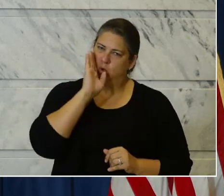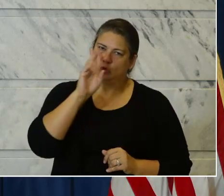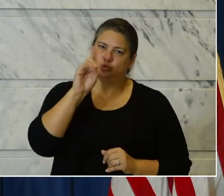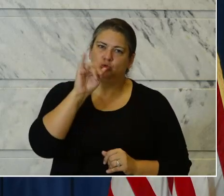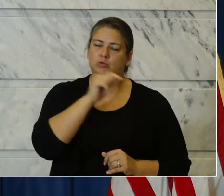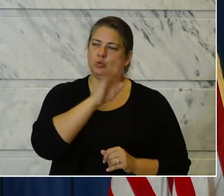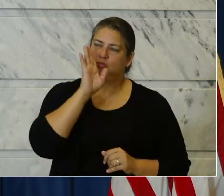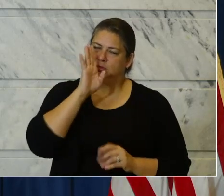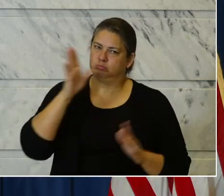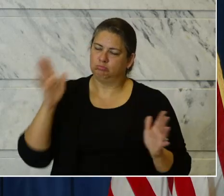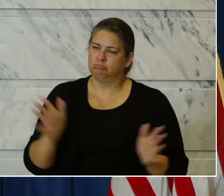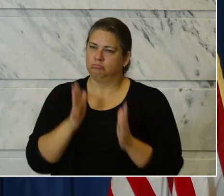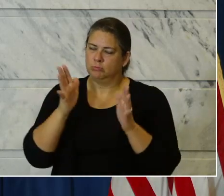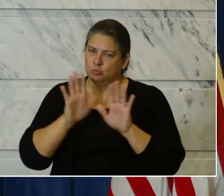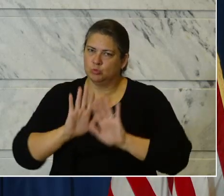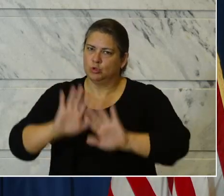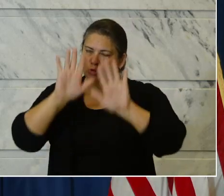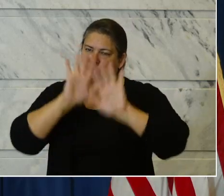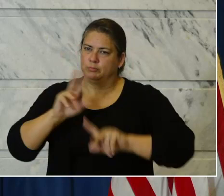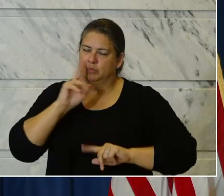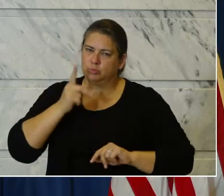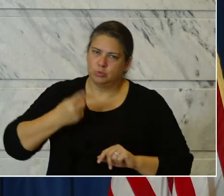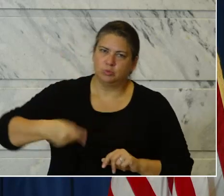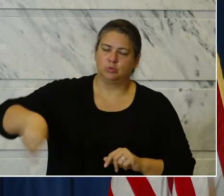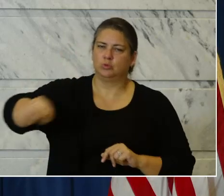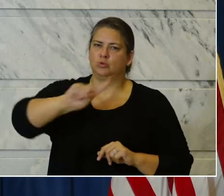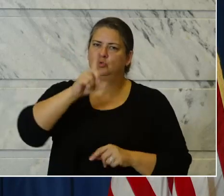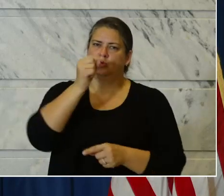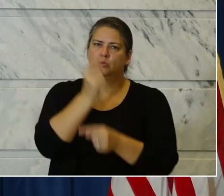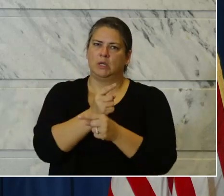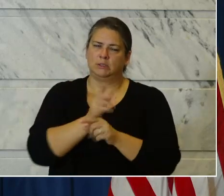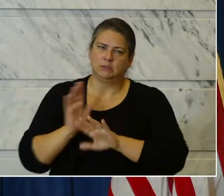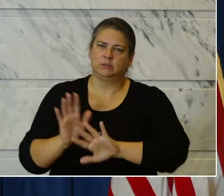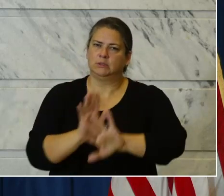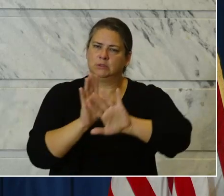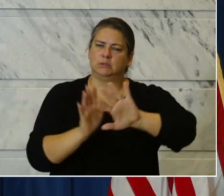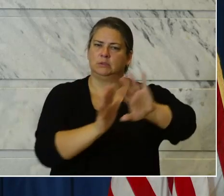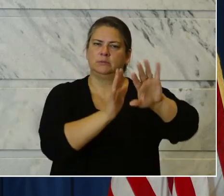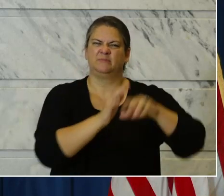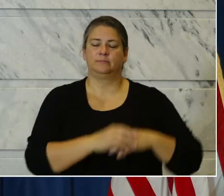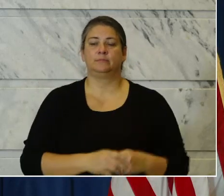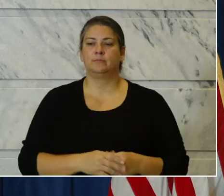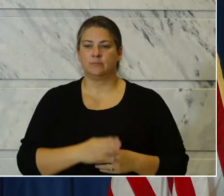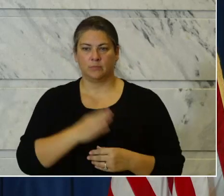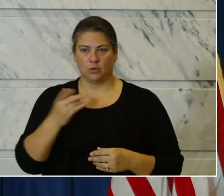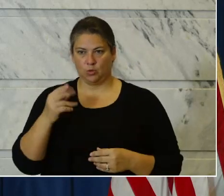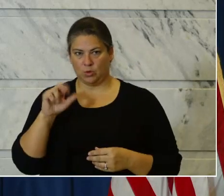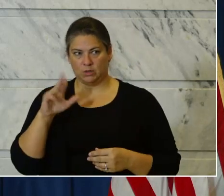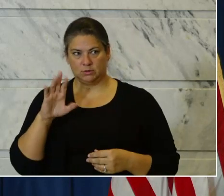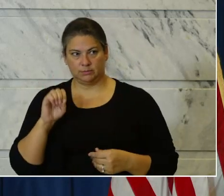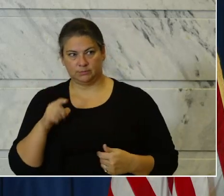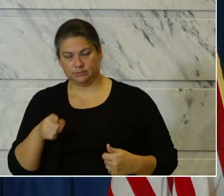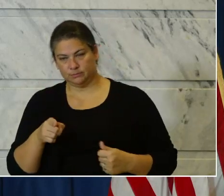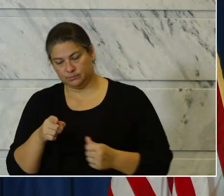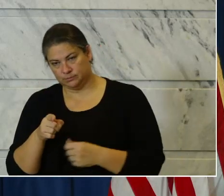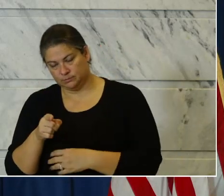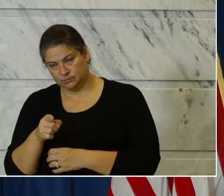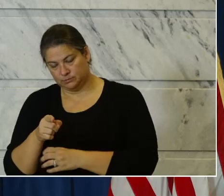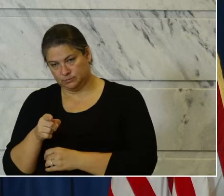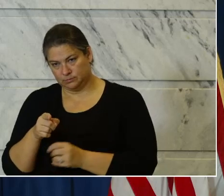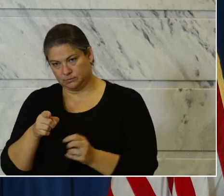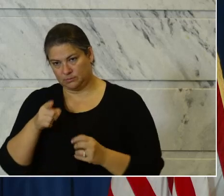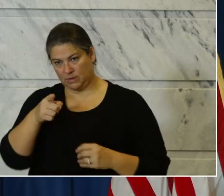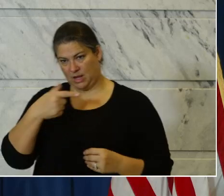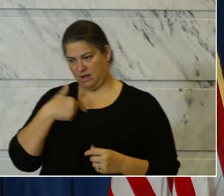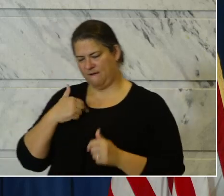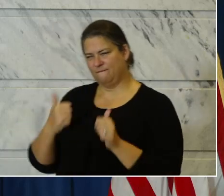begin pushing and pushing and pushing people the right way. Grace? I